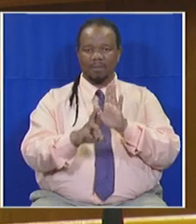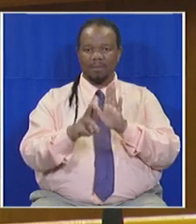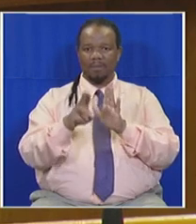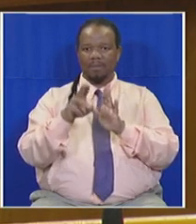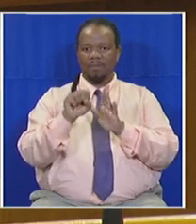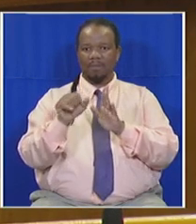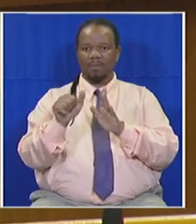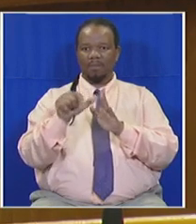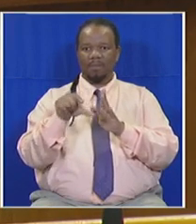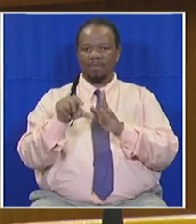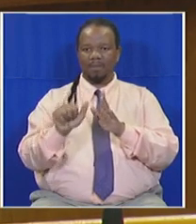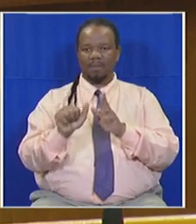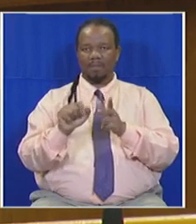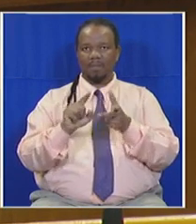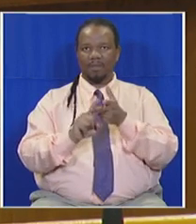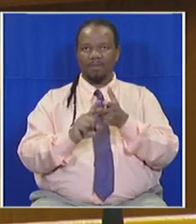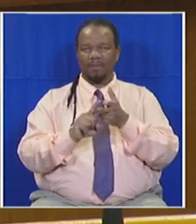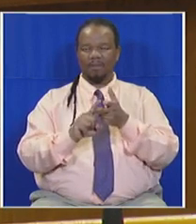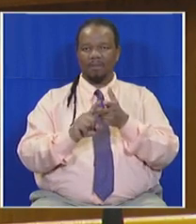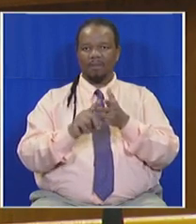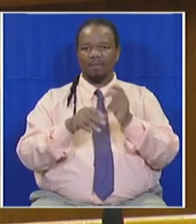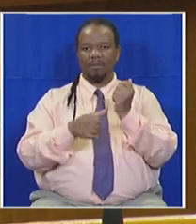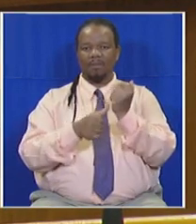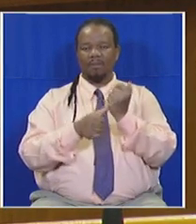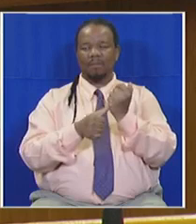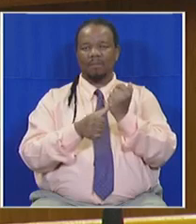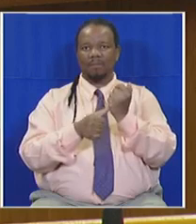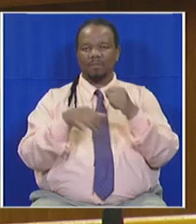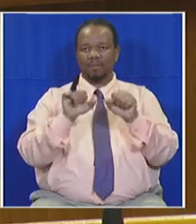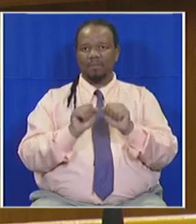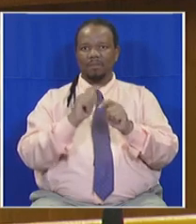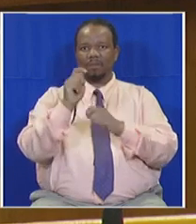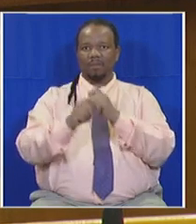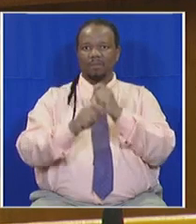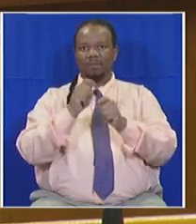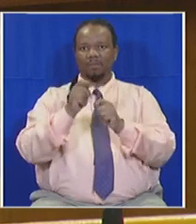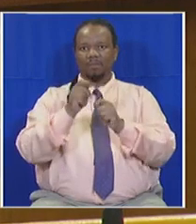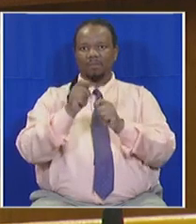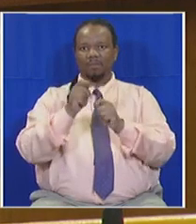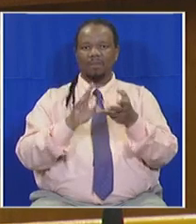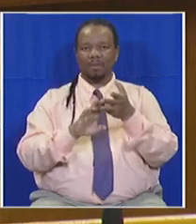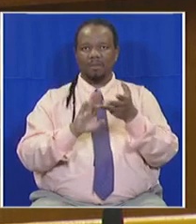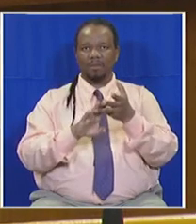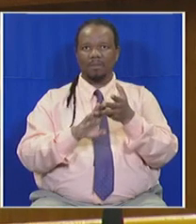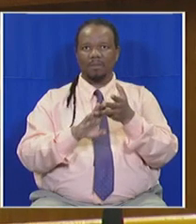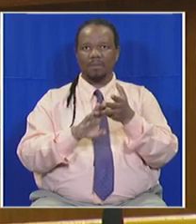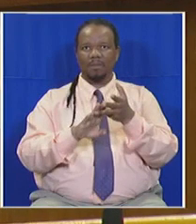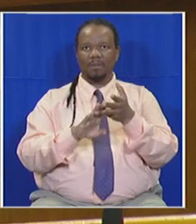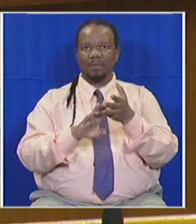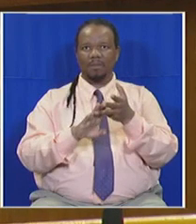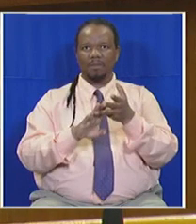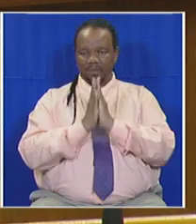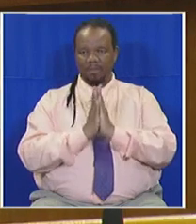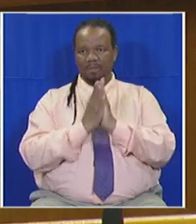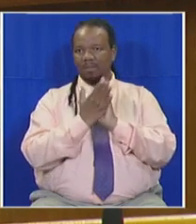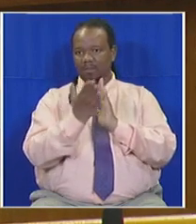Association, deputy chairperson of the National House of Traditional Leaders, traditional and religious leaders,